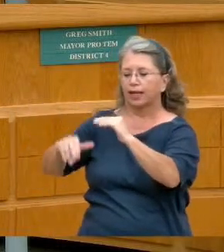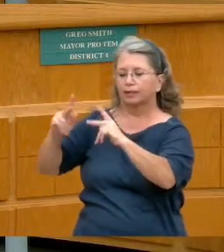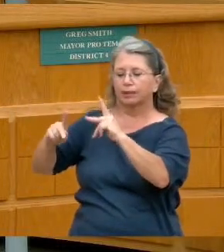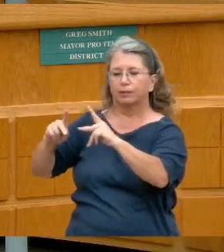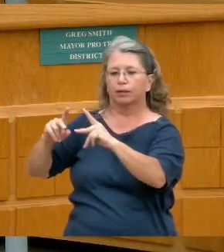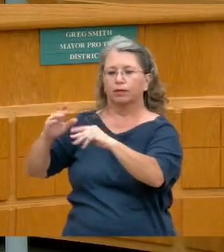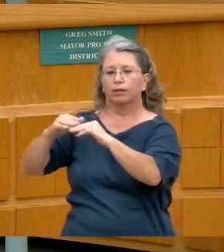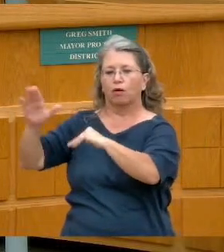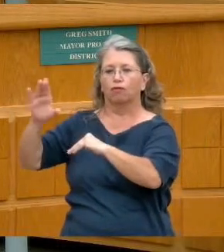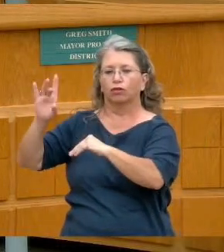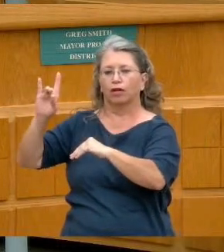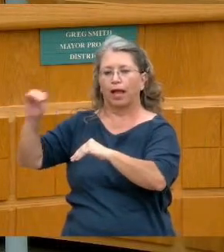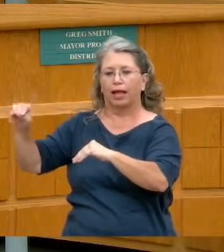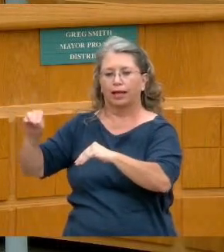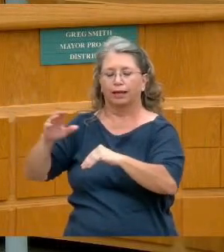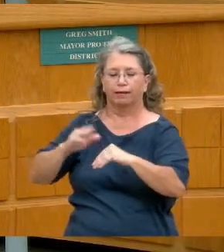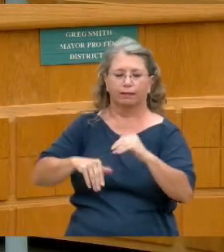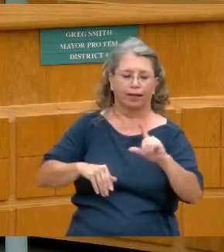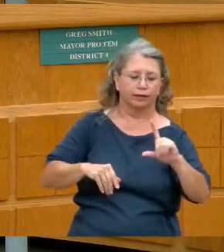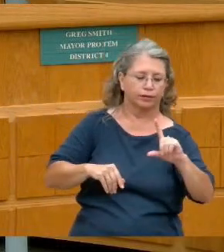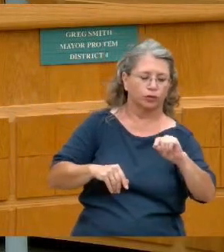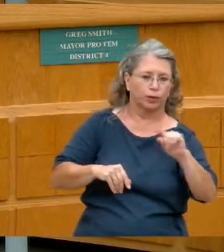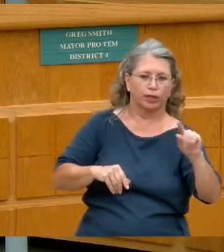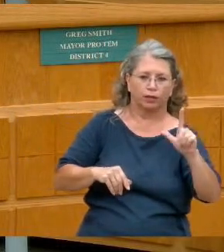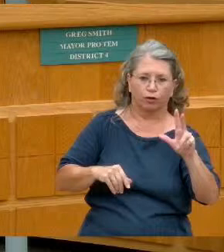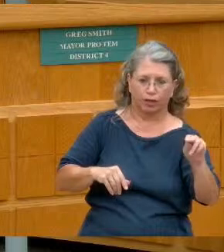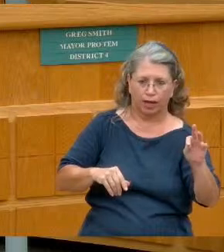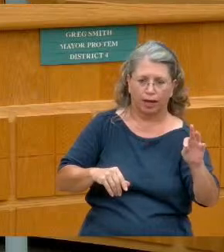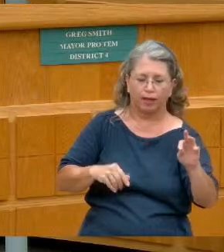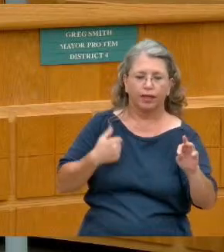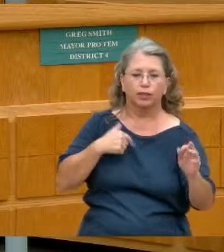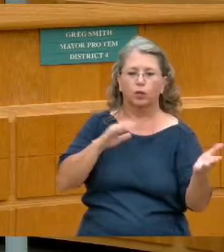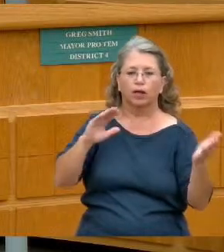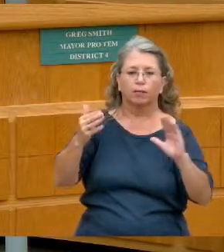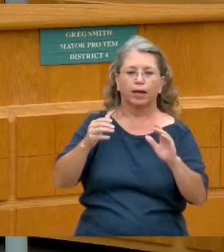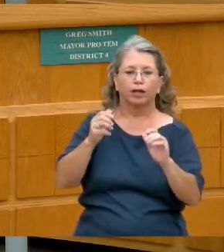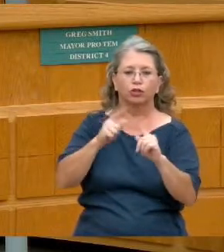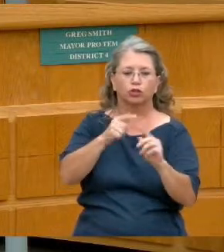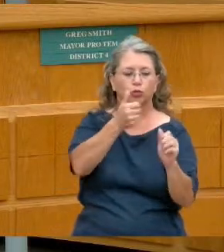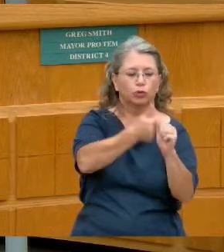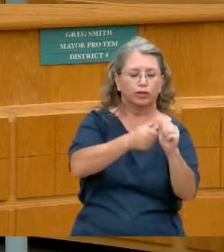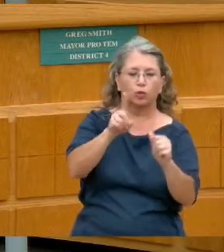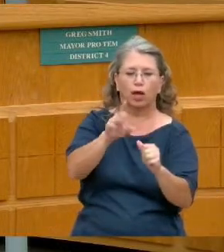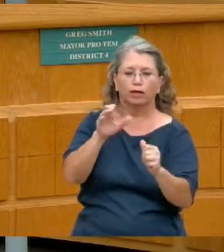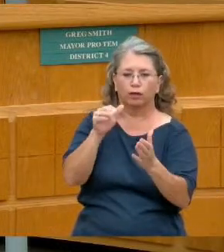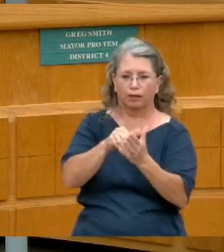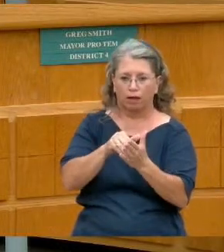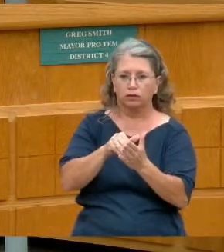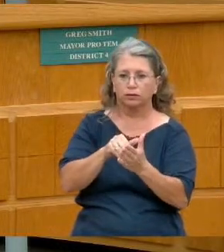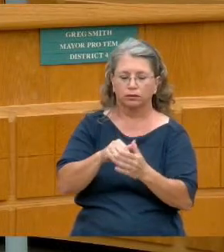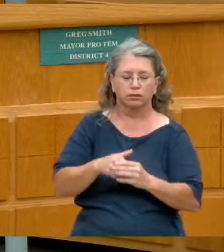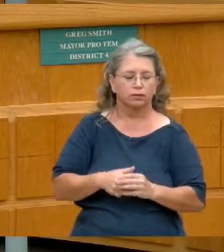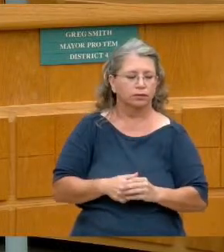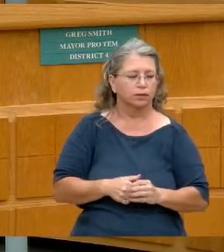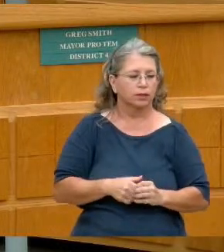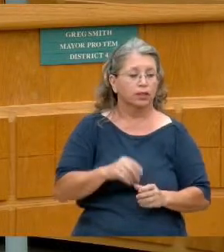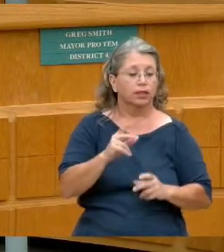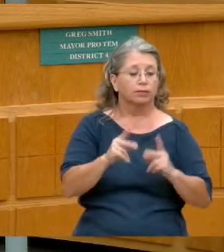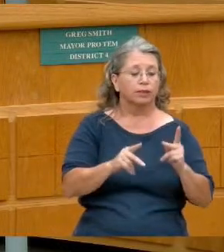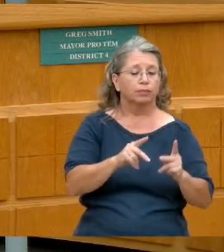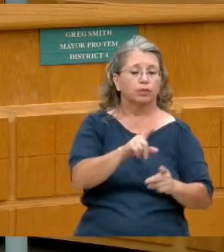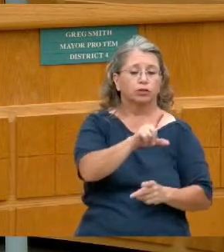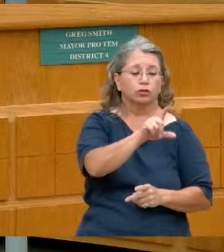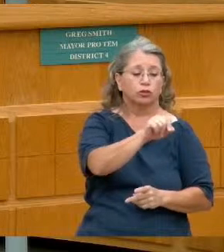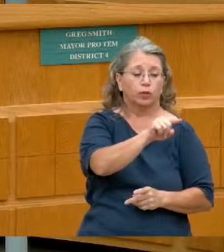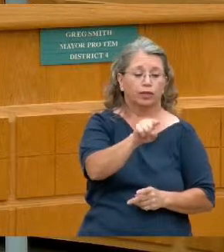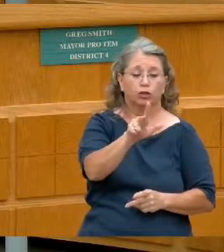are people, say, 20 to 39. And what you can see here is that while, yes, people 20 to 39 are increasing